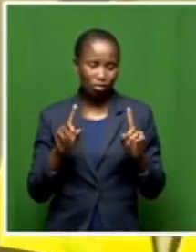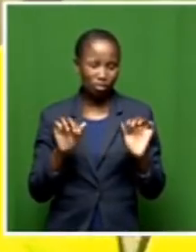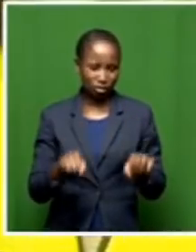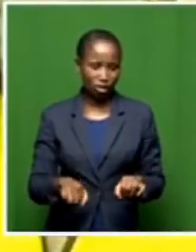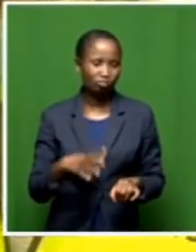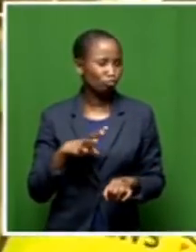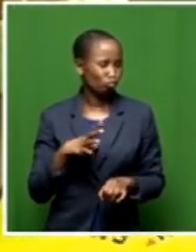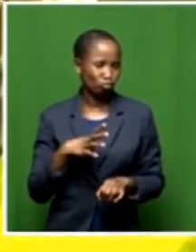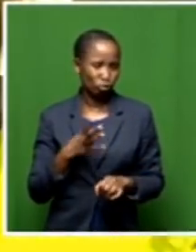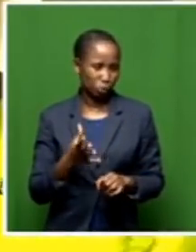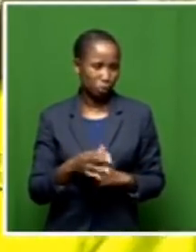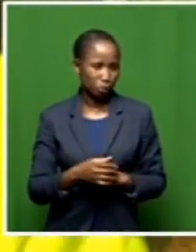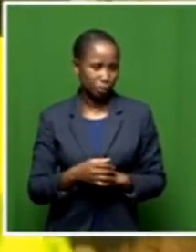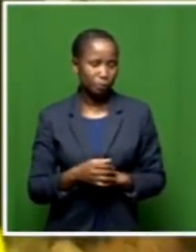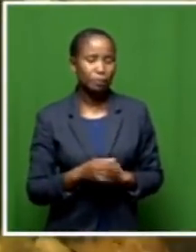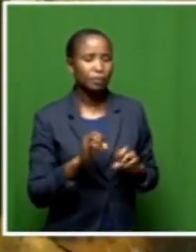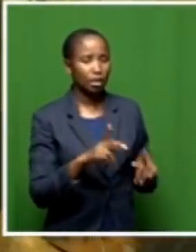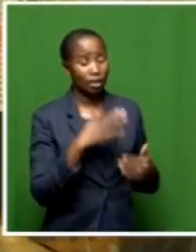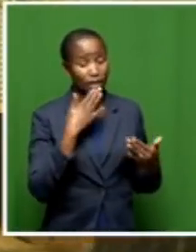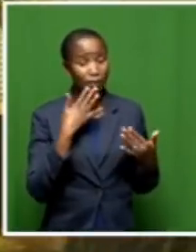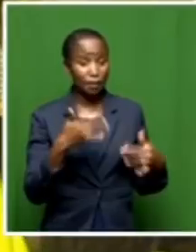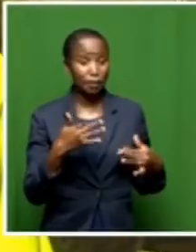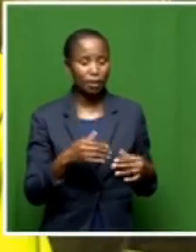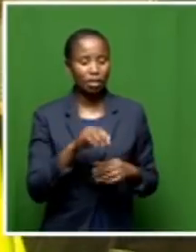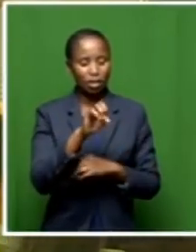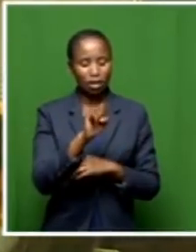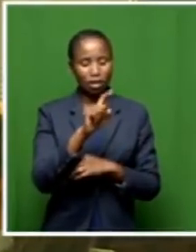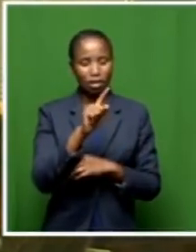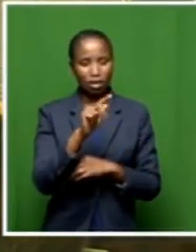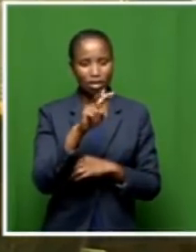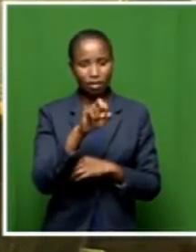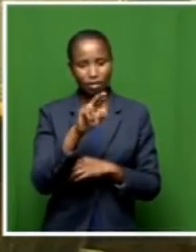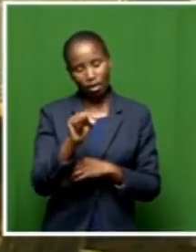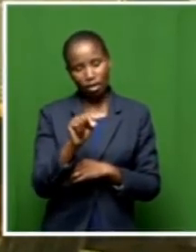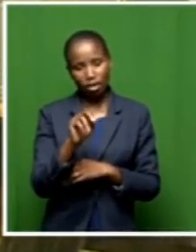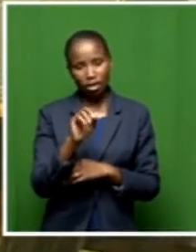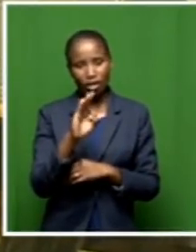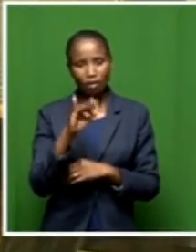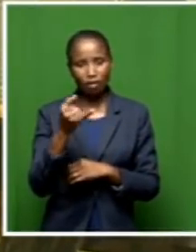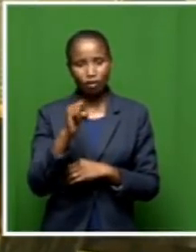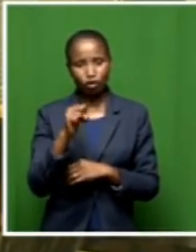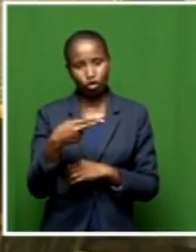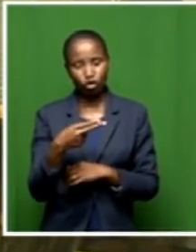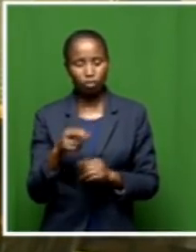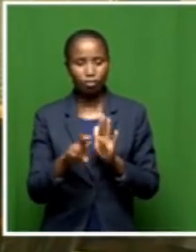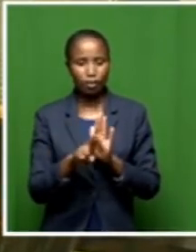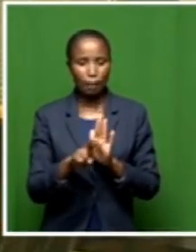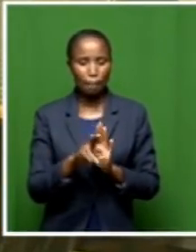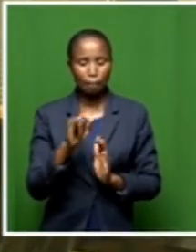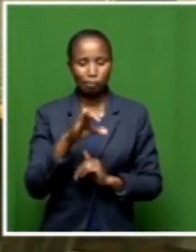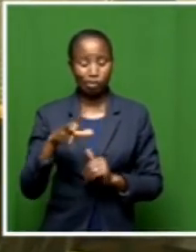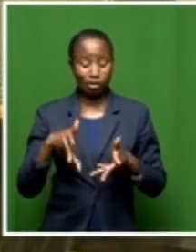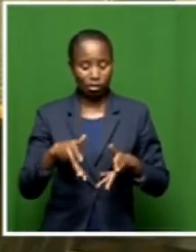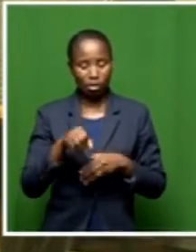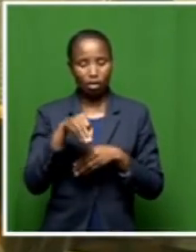That's Stephen Fish. He, of course, represents the IEC here in the Maculand, saying that around 50% of